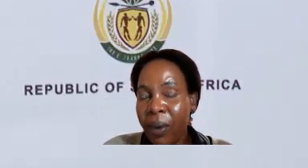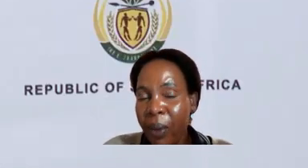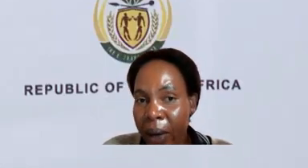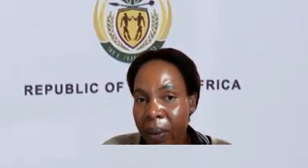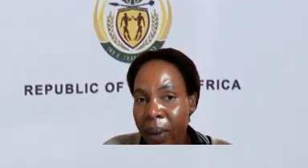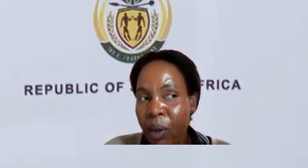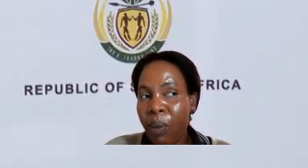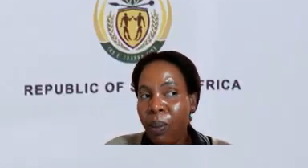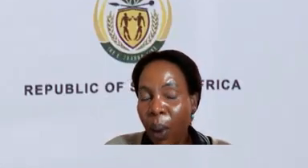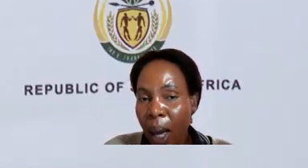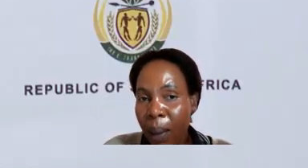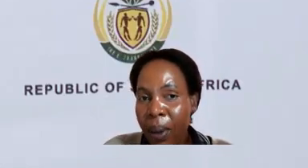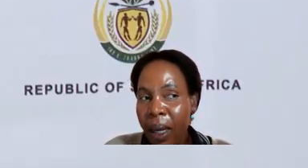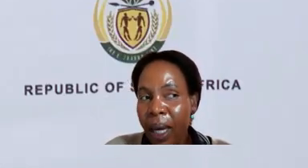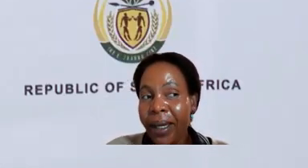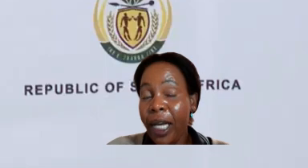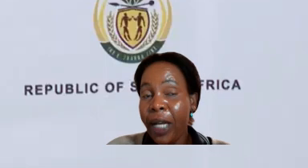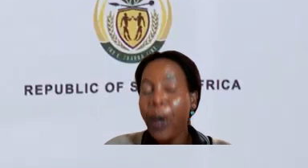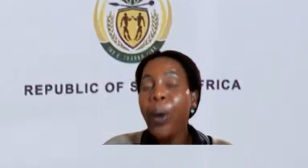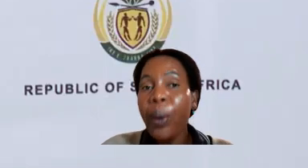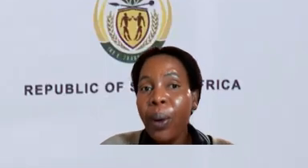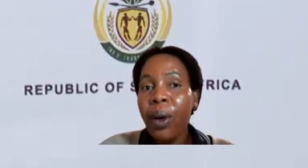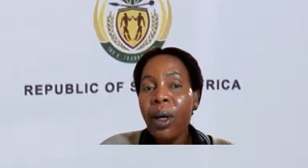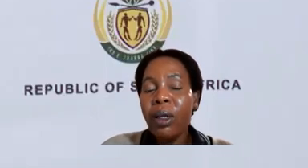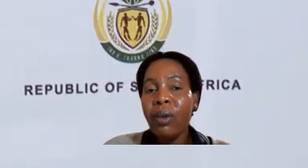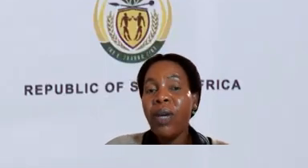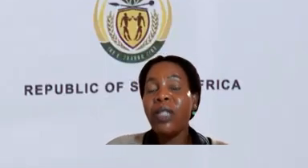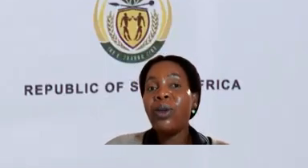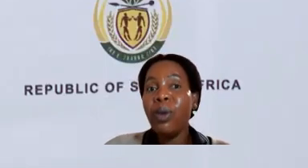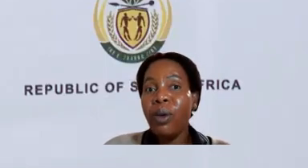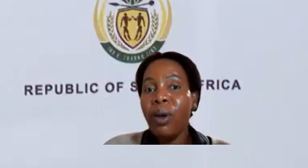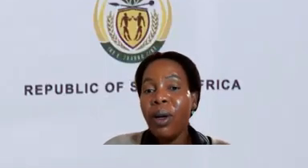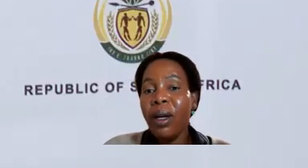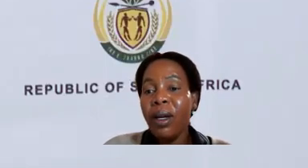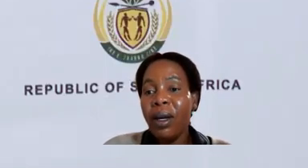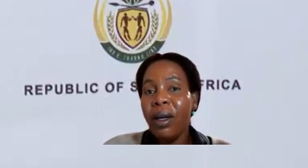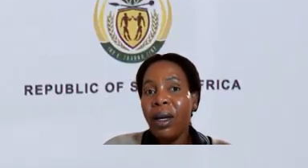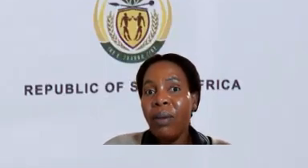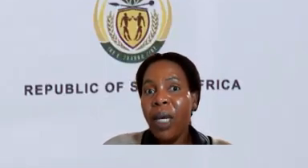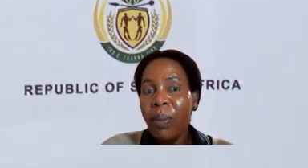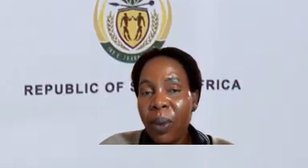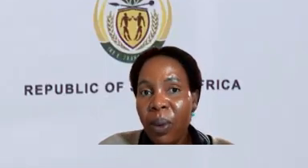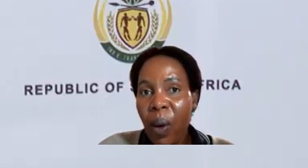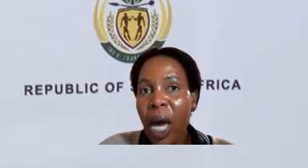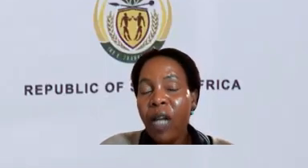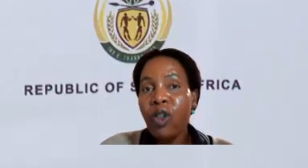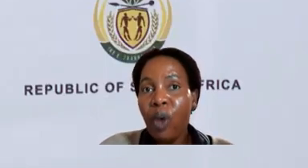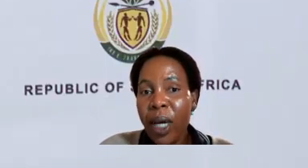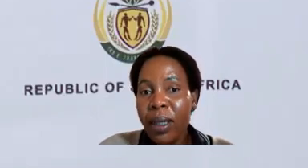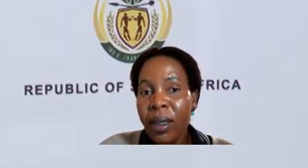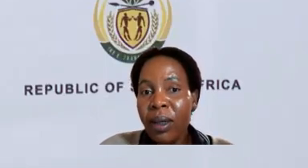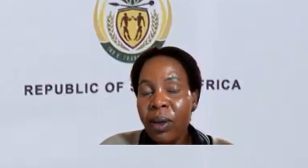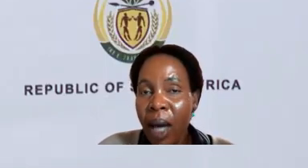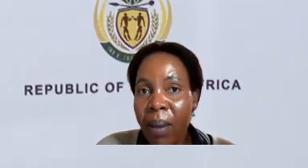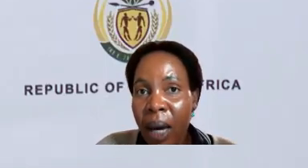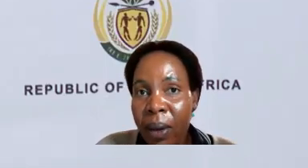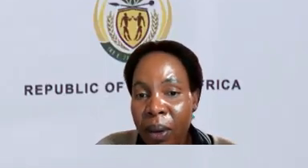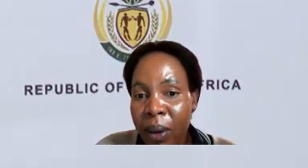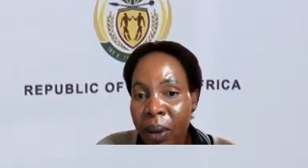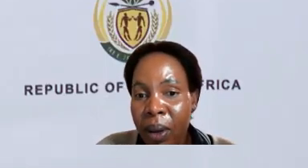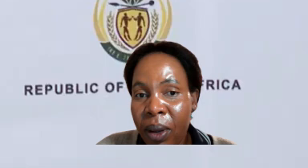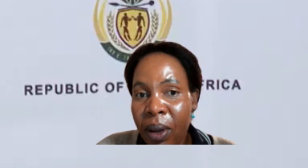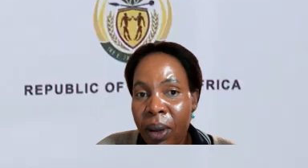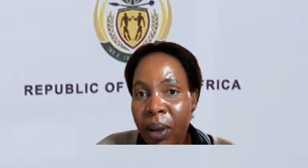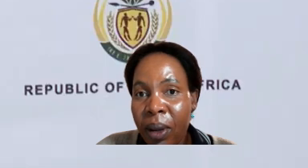methane everywhere that could blow up and kill you, to rescue people who had a choice to come